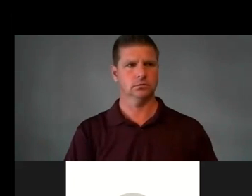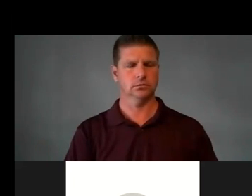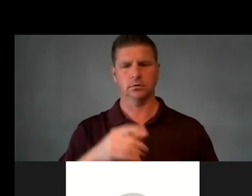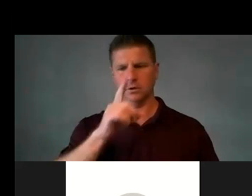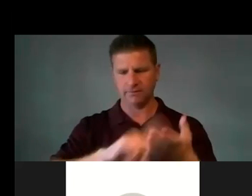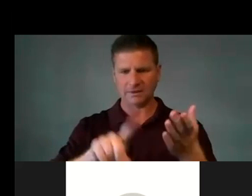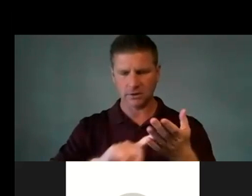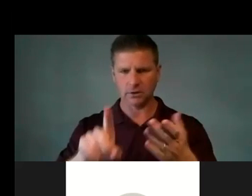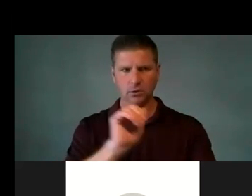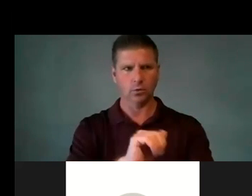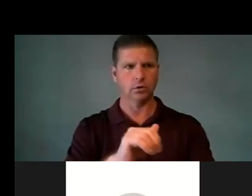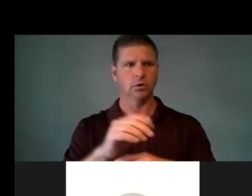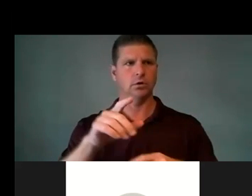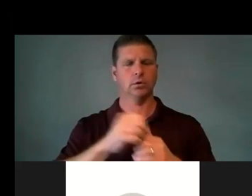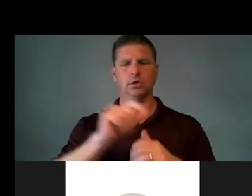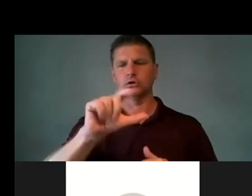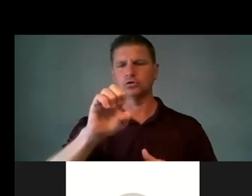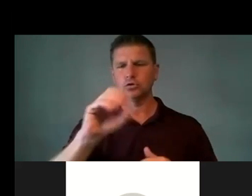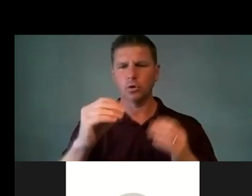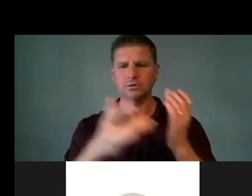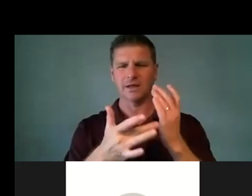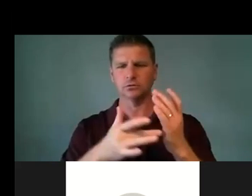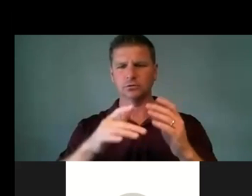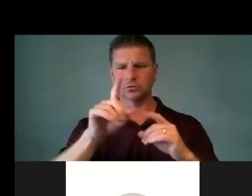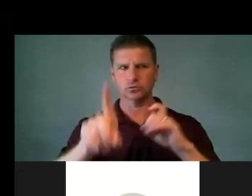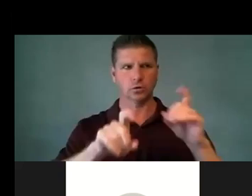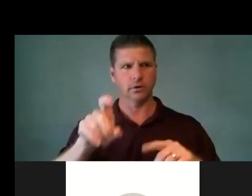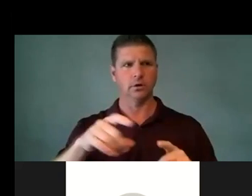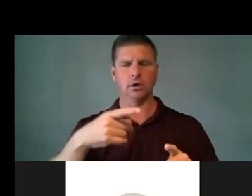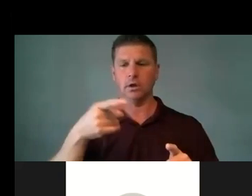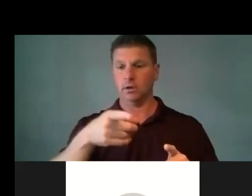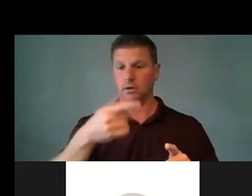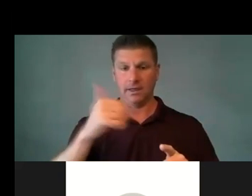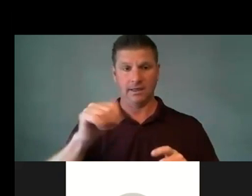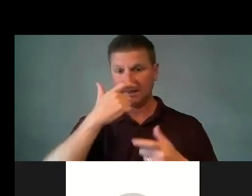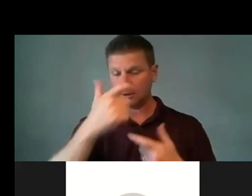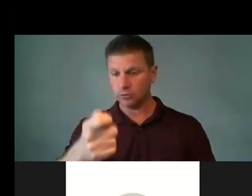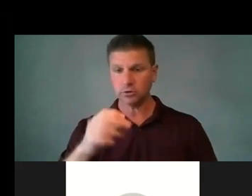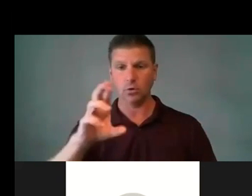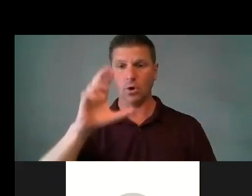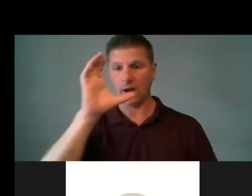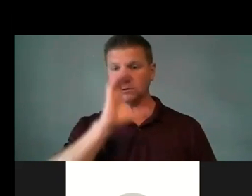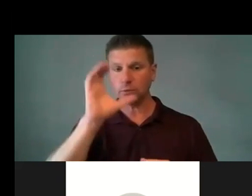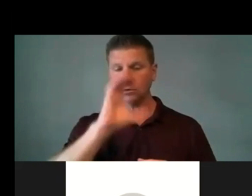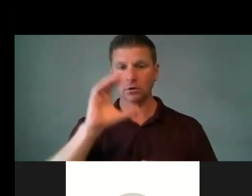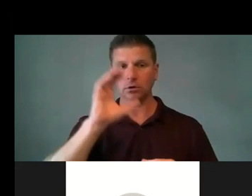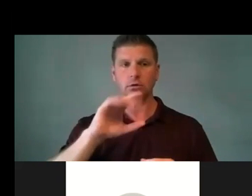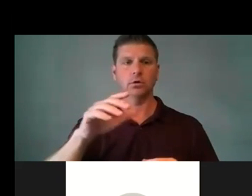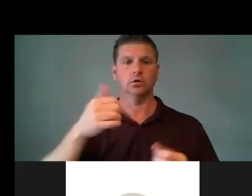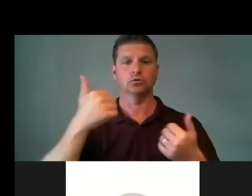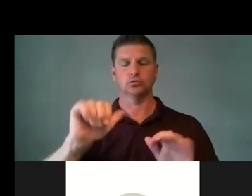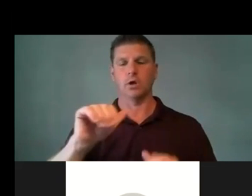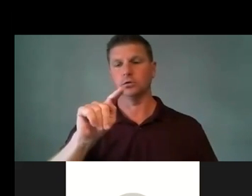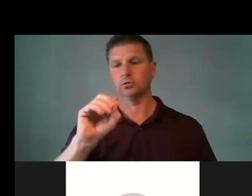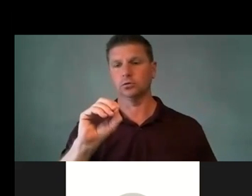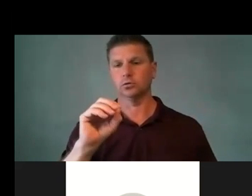investigative work to do with the geotechnical surveys and what have you, but has there been any interest or exploration on trying